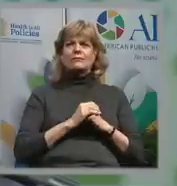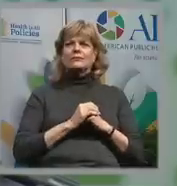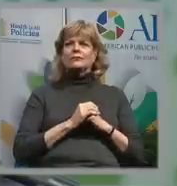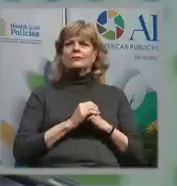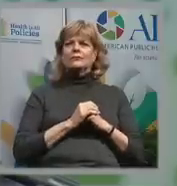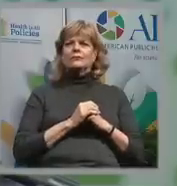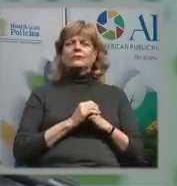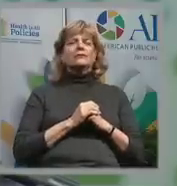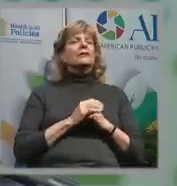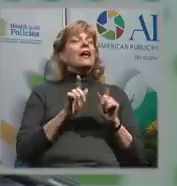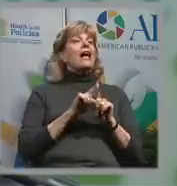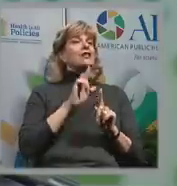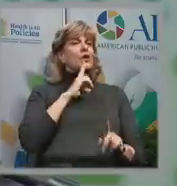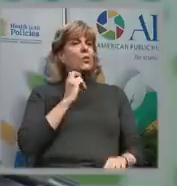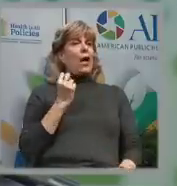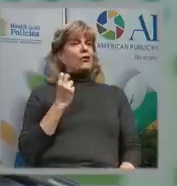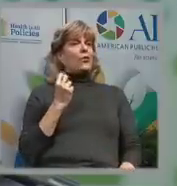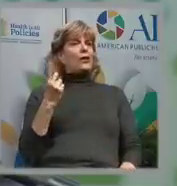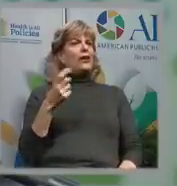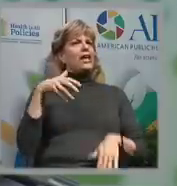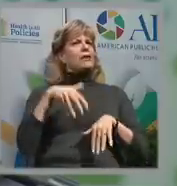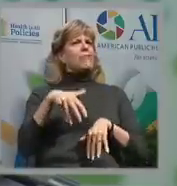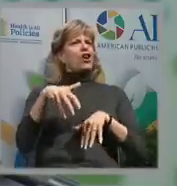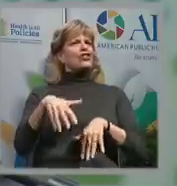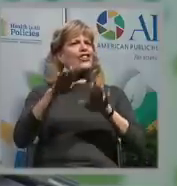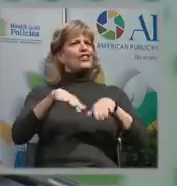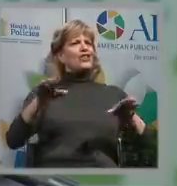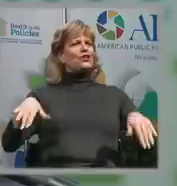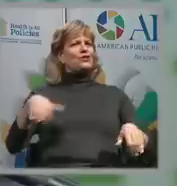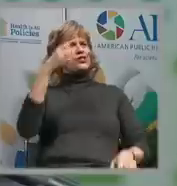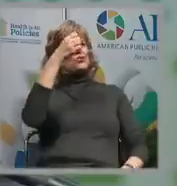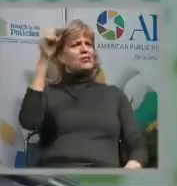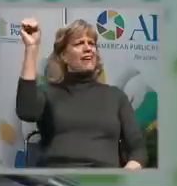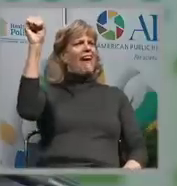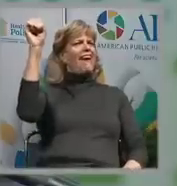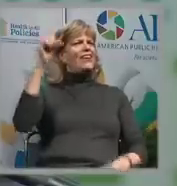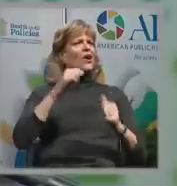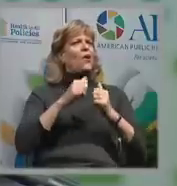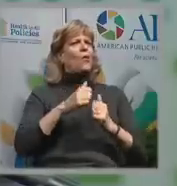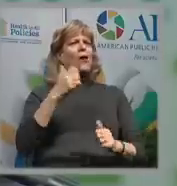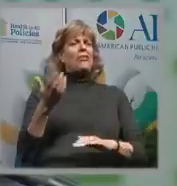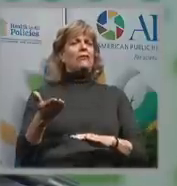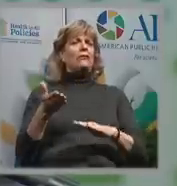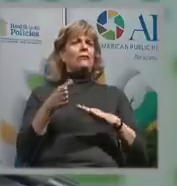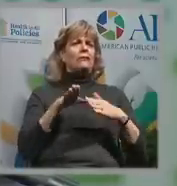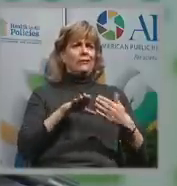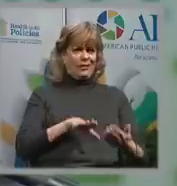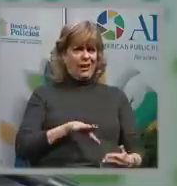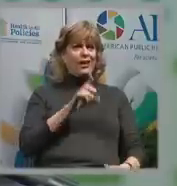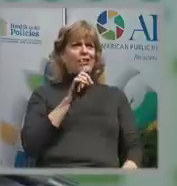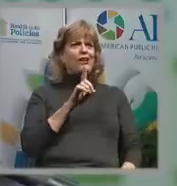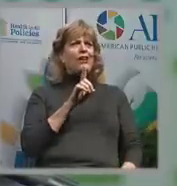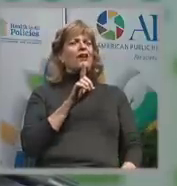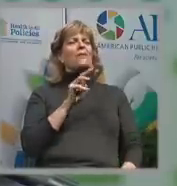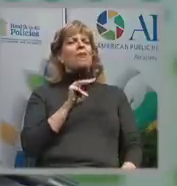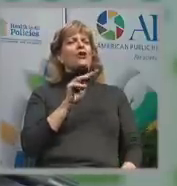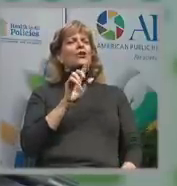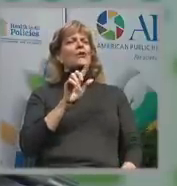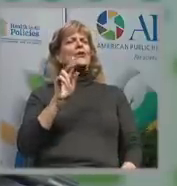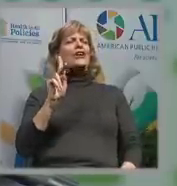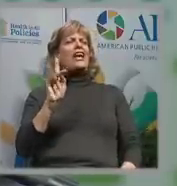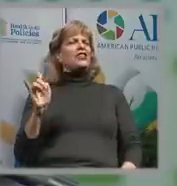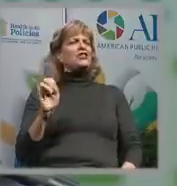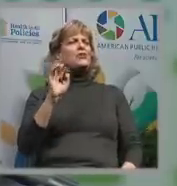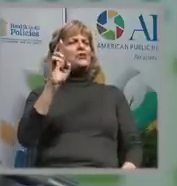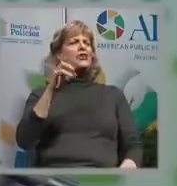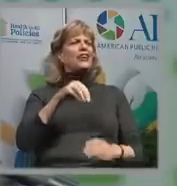note, as a 12-year-old, he marched in the Children's Crusade with the late Dr. Martin Luther King Jr. In